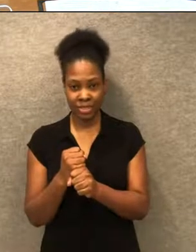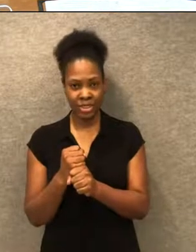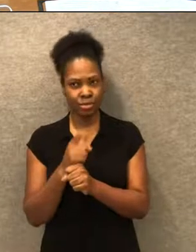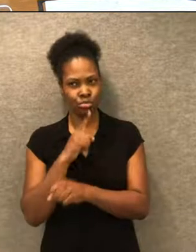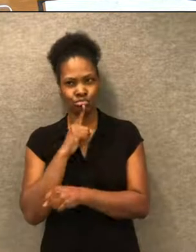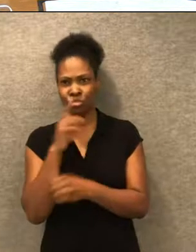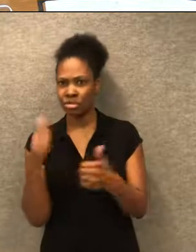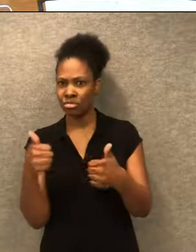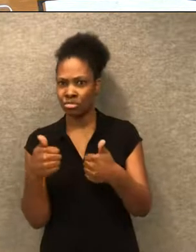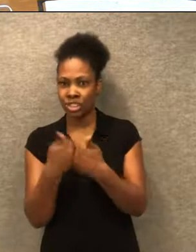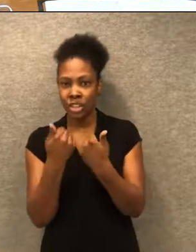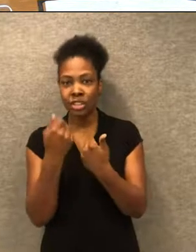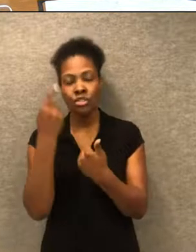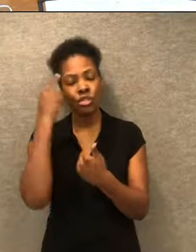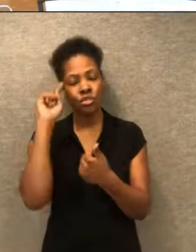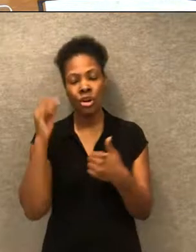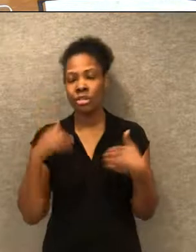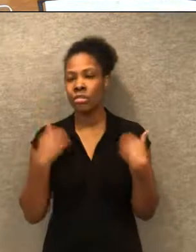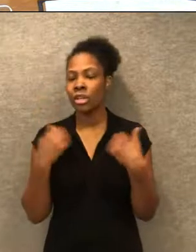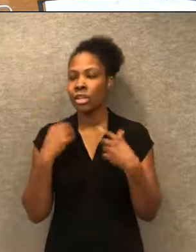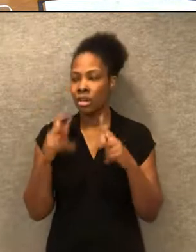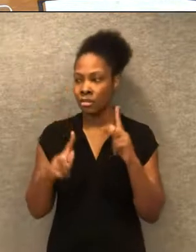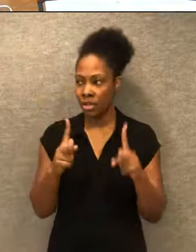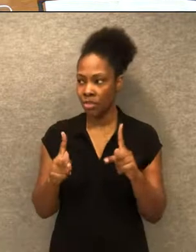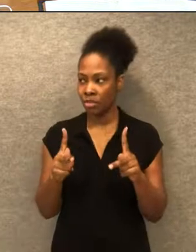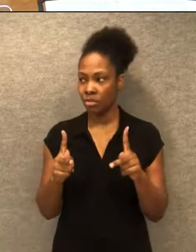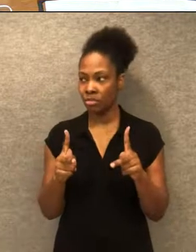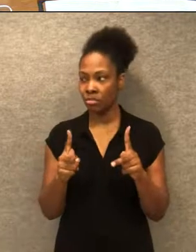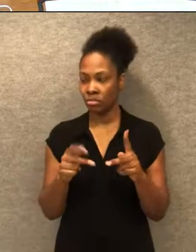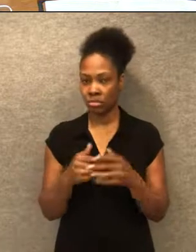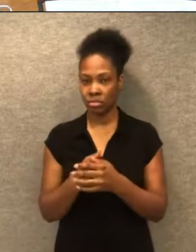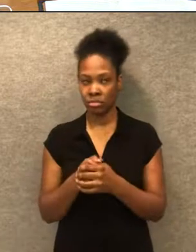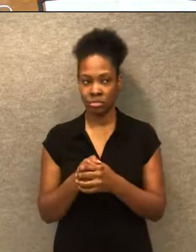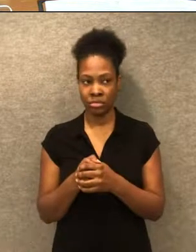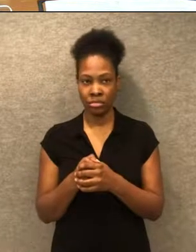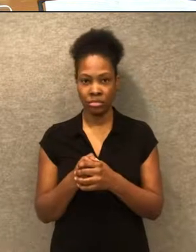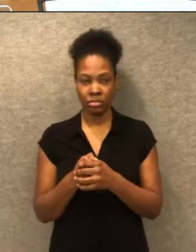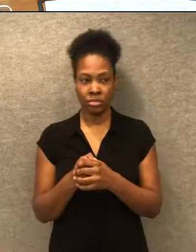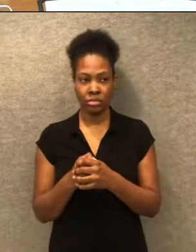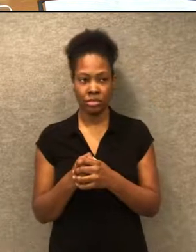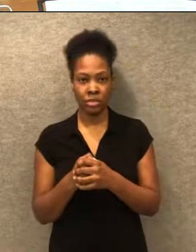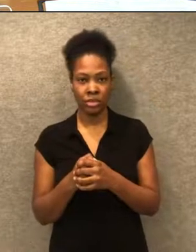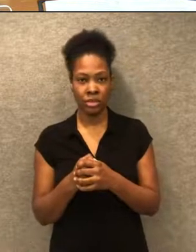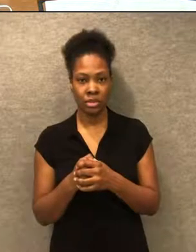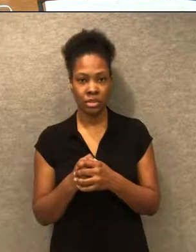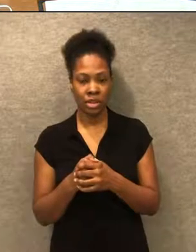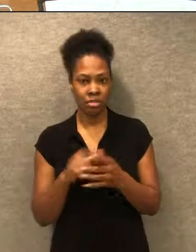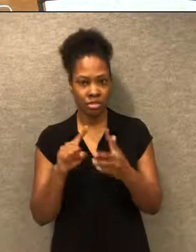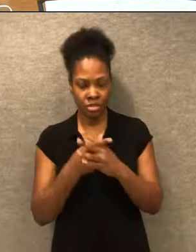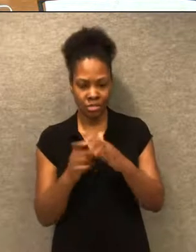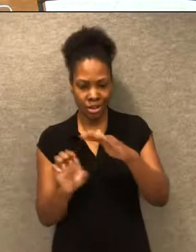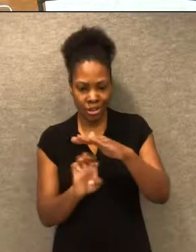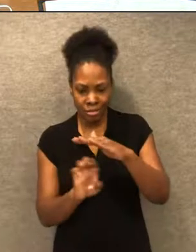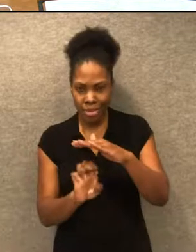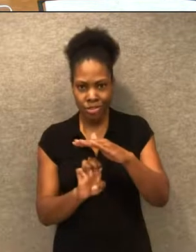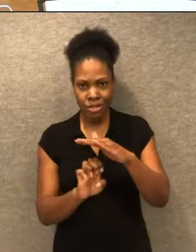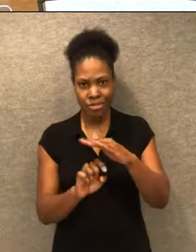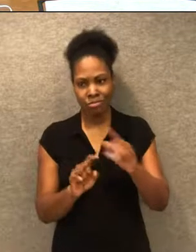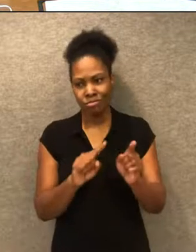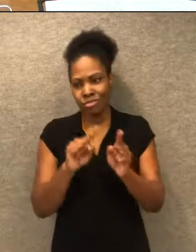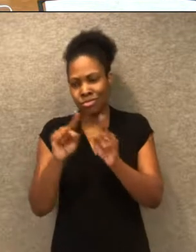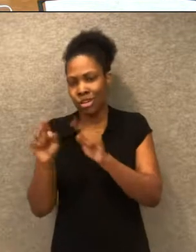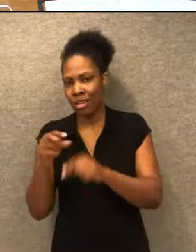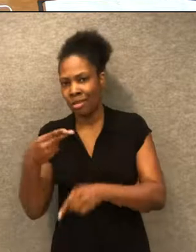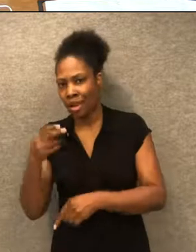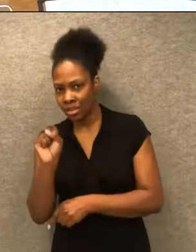challenging for our young people, right? Especially from grade school all the way up to high school. And first time in my lifetime that